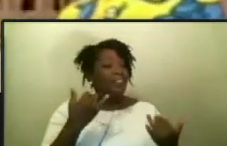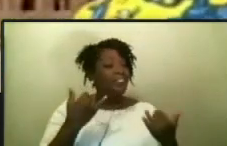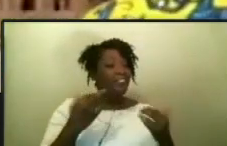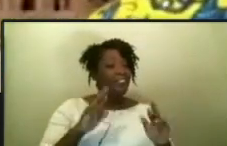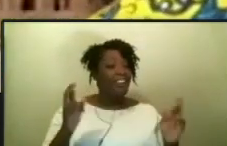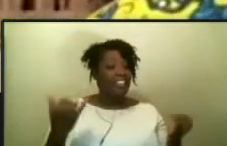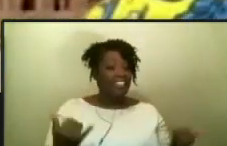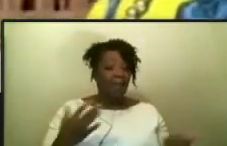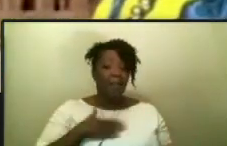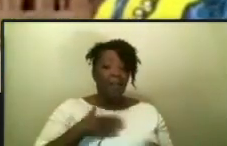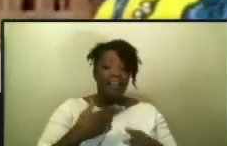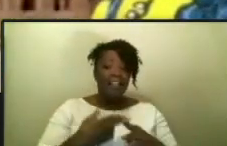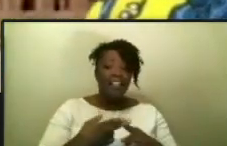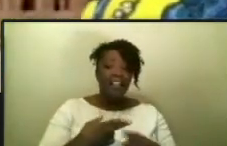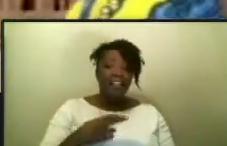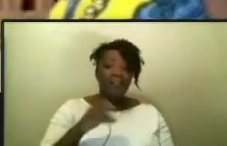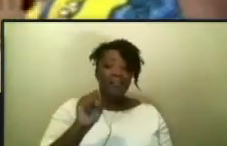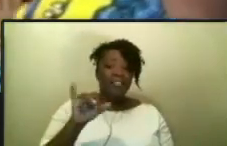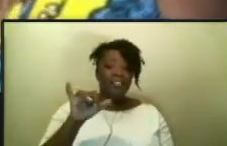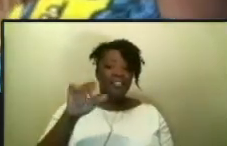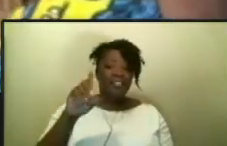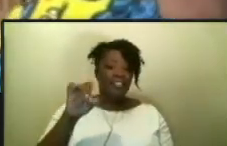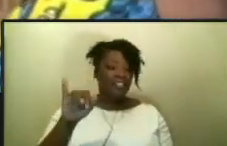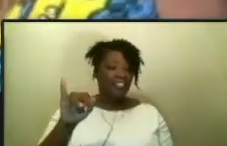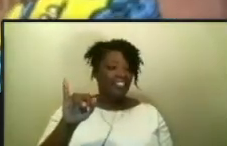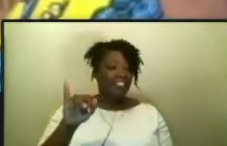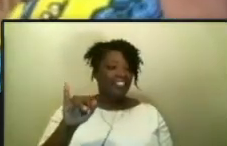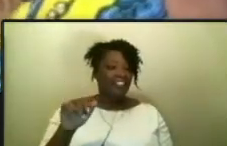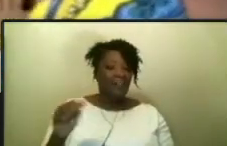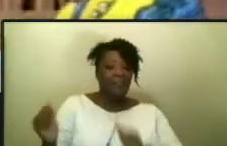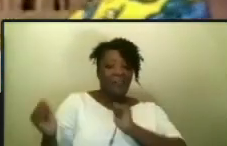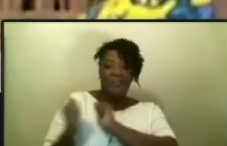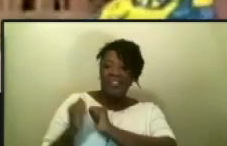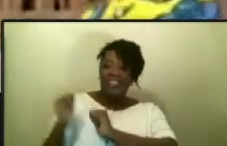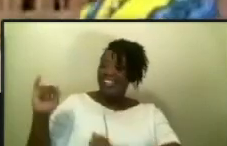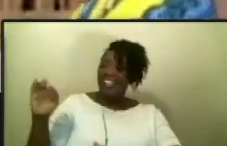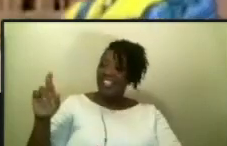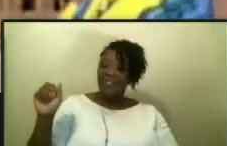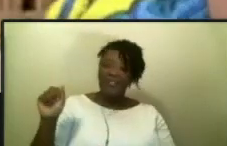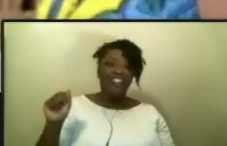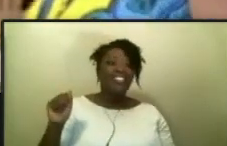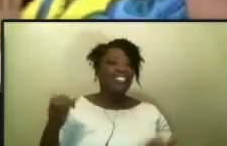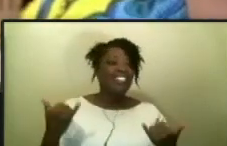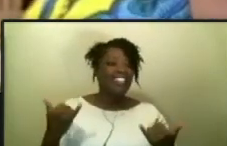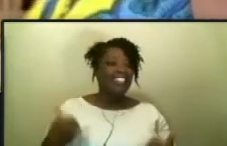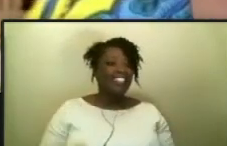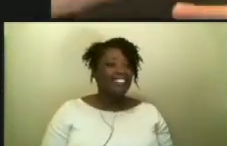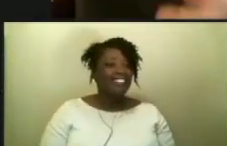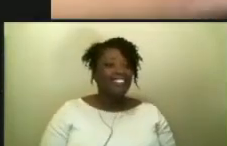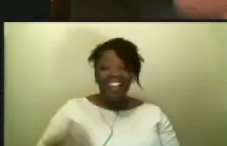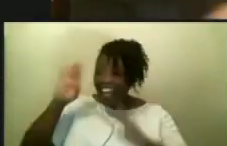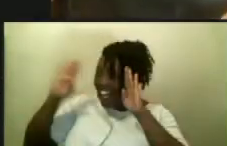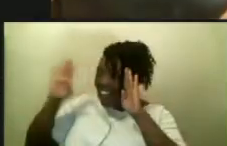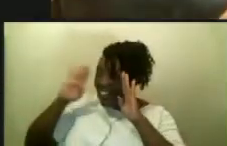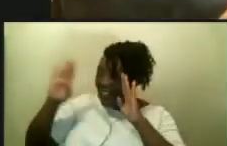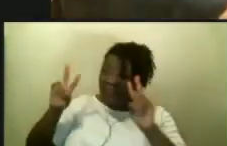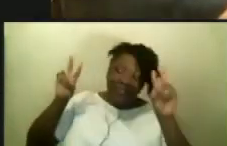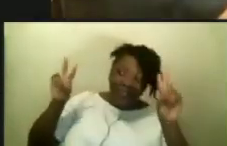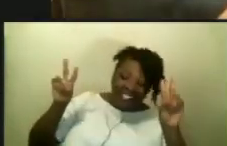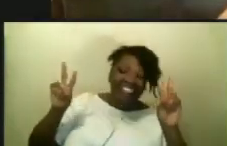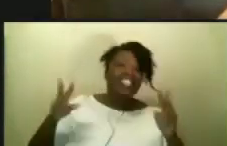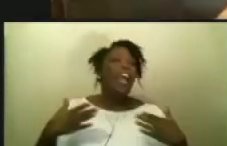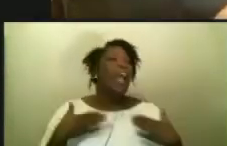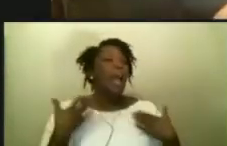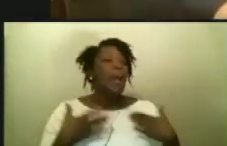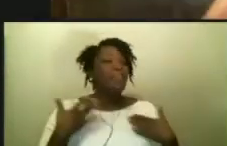name is Sadie and I am co-presenting with Isra today. Hi, peace everyone. I'm really excited